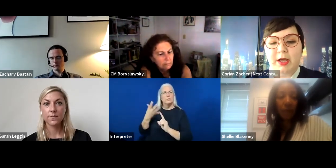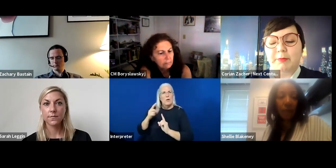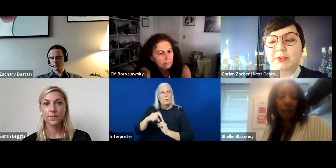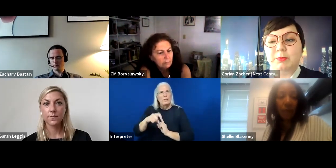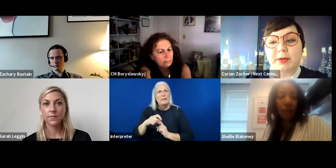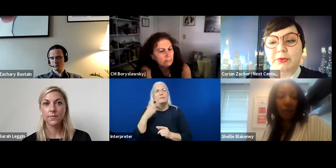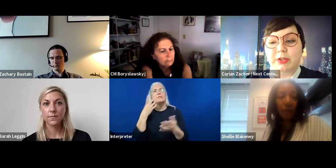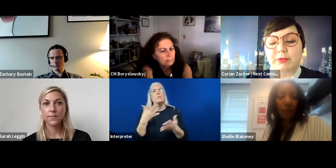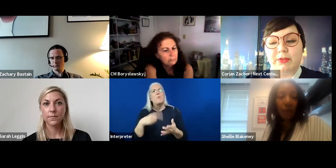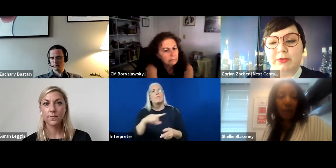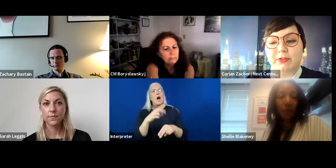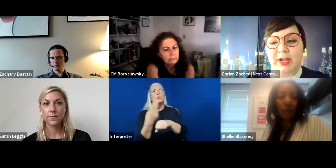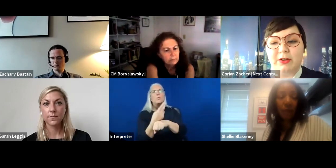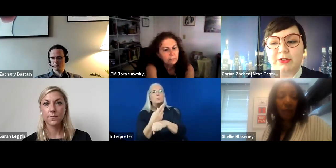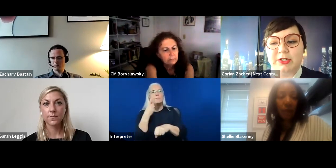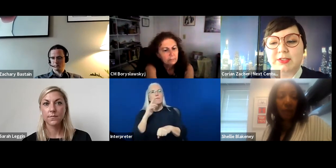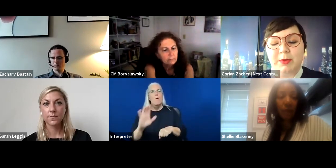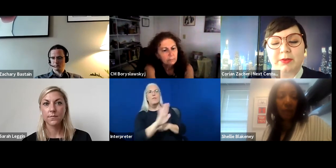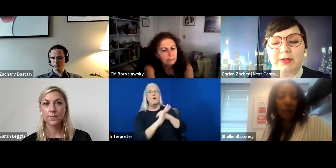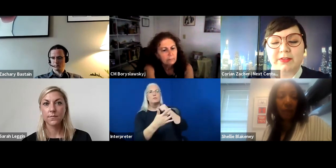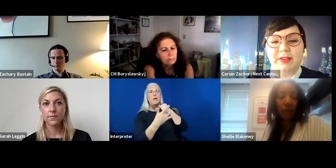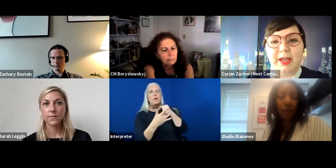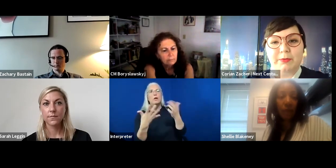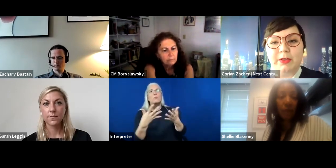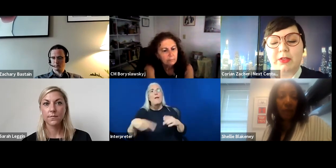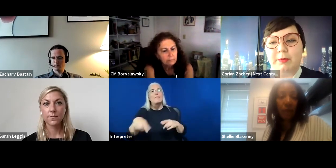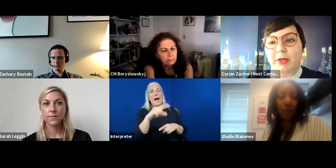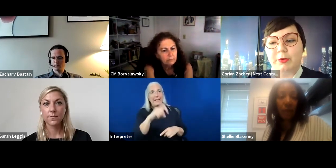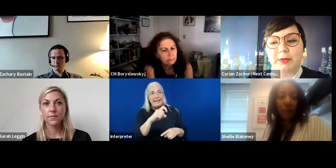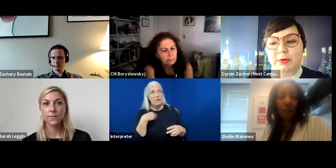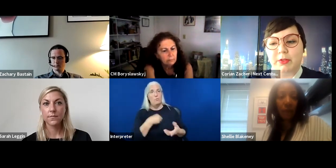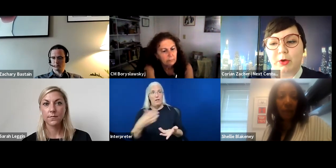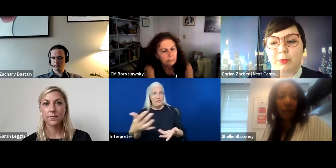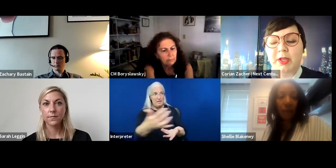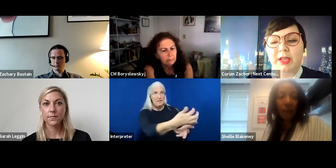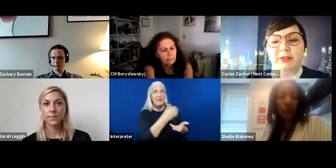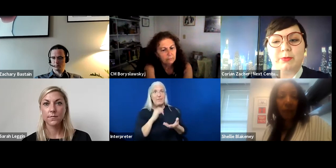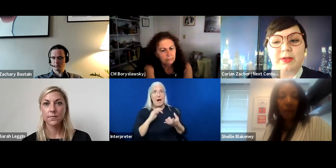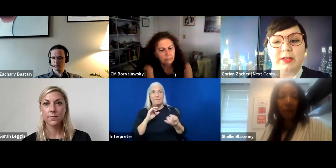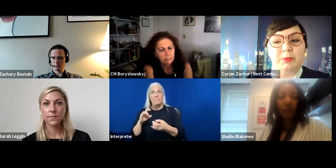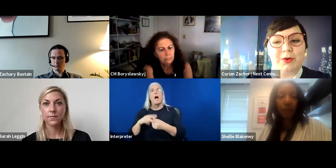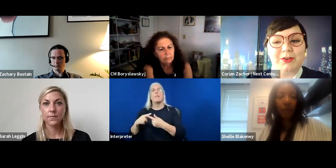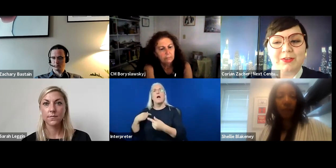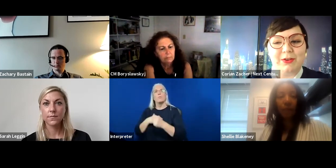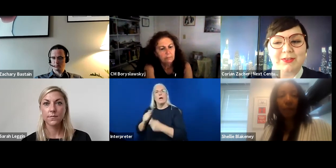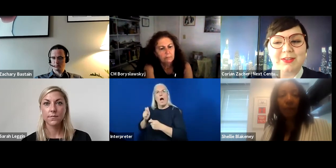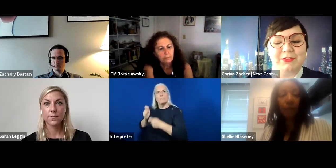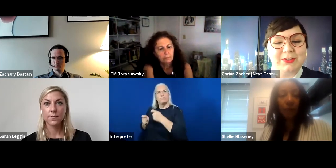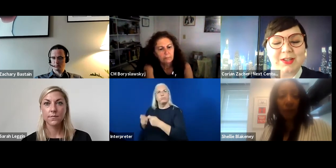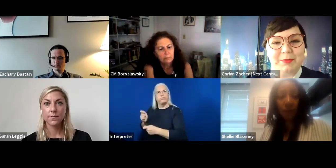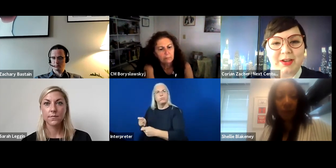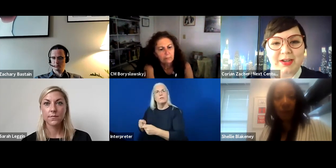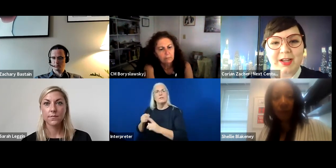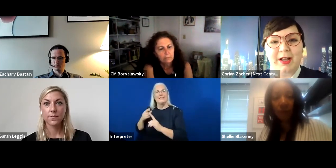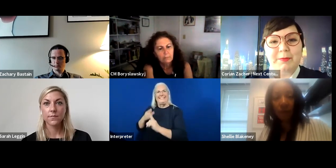need to be able to use those technologies ubiquitously and with other people in the home is really important. So I would say the